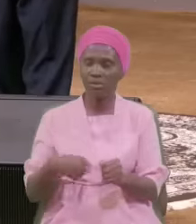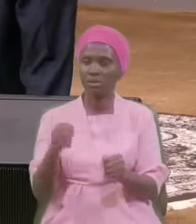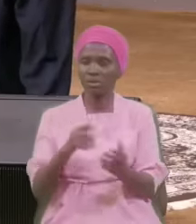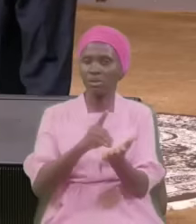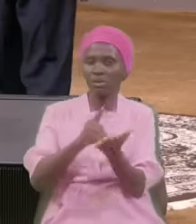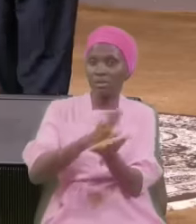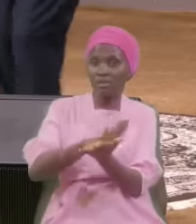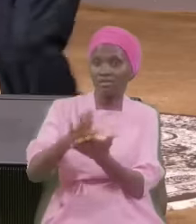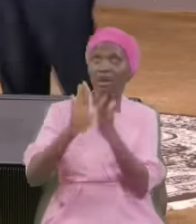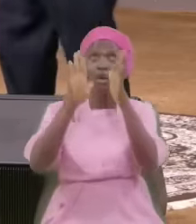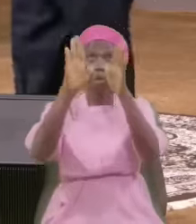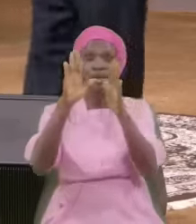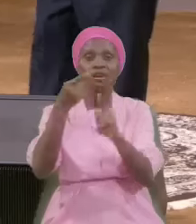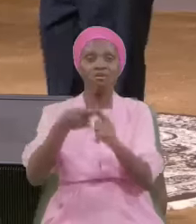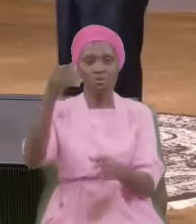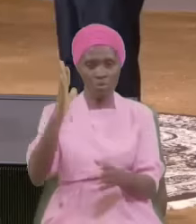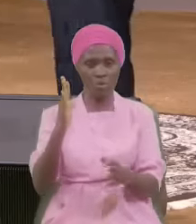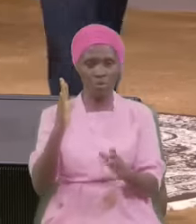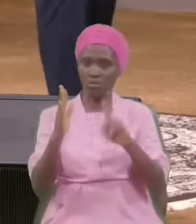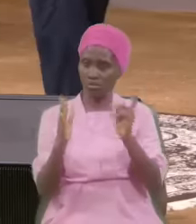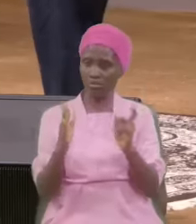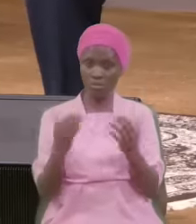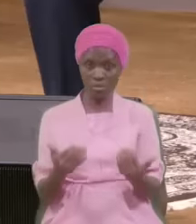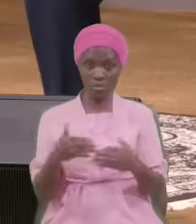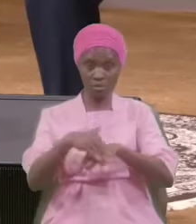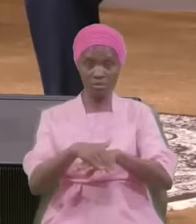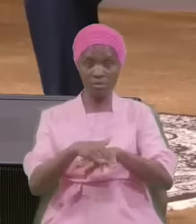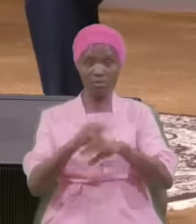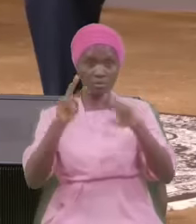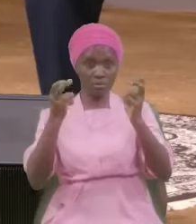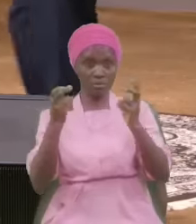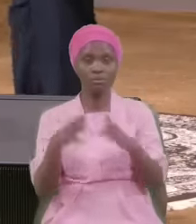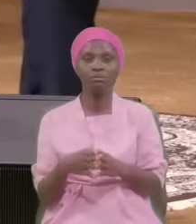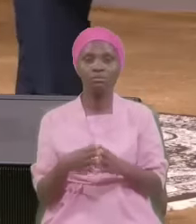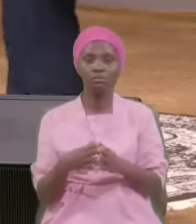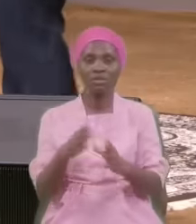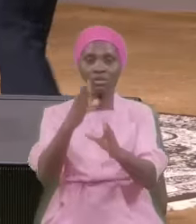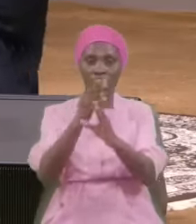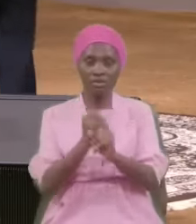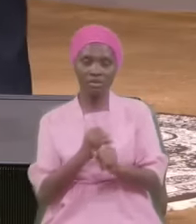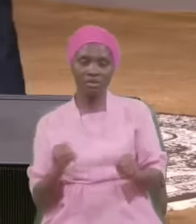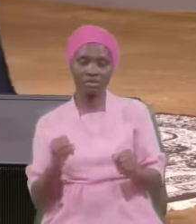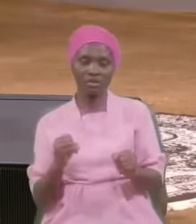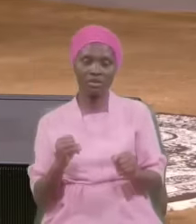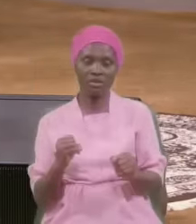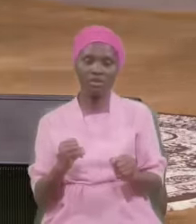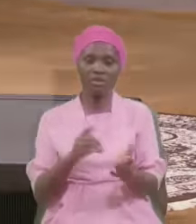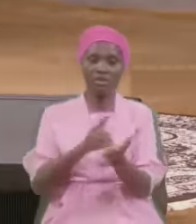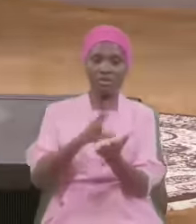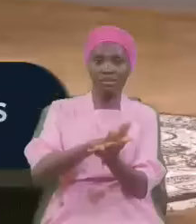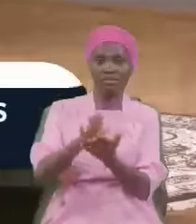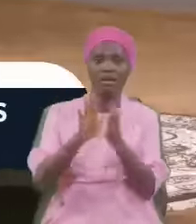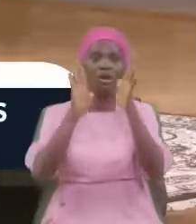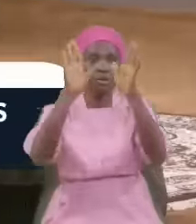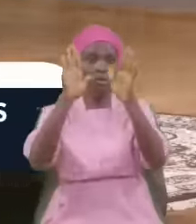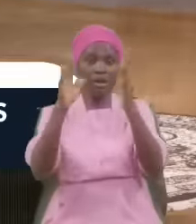supernatural wonder of the Lord? Tonight, I'm talking to everyone on receiving supernatural wonders